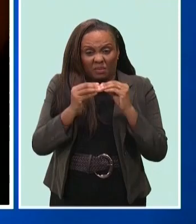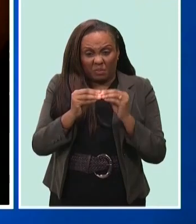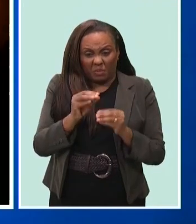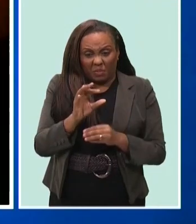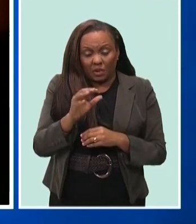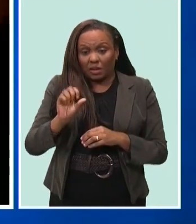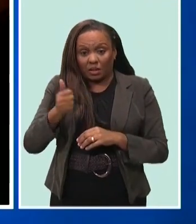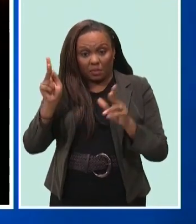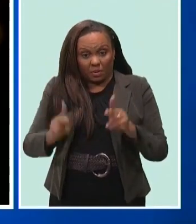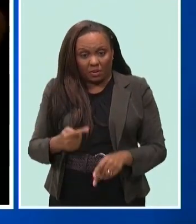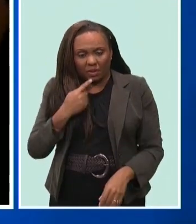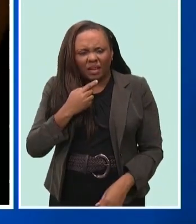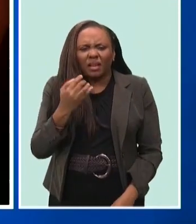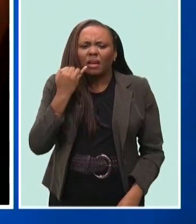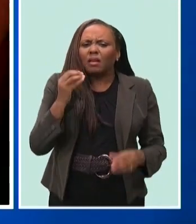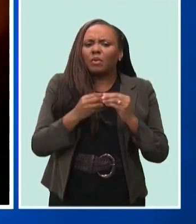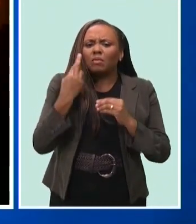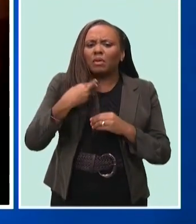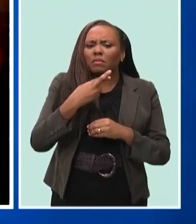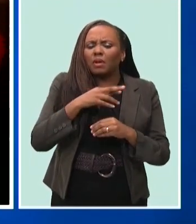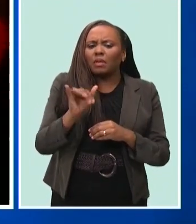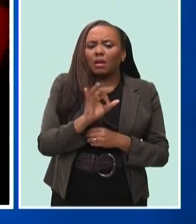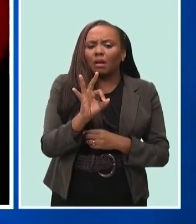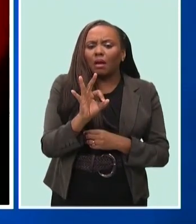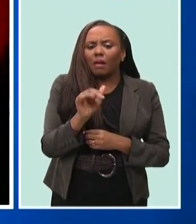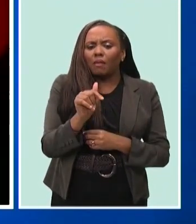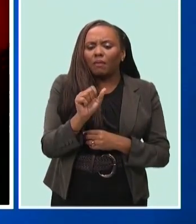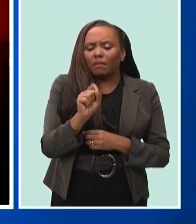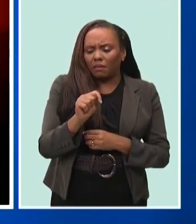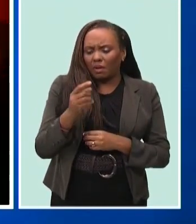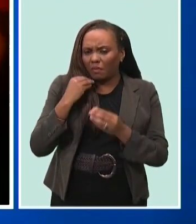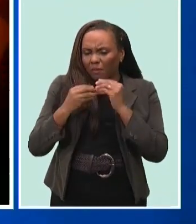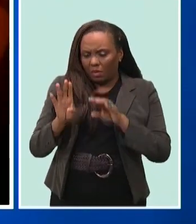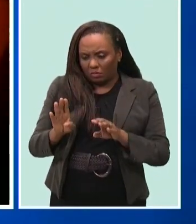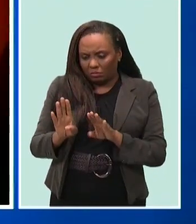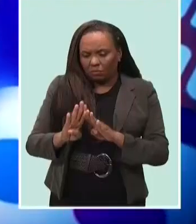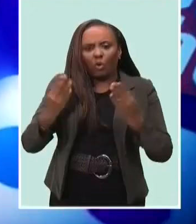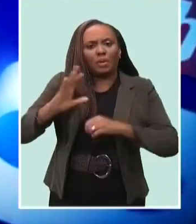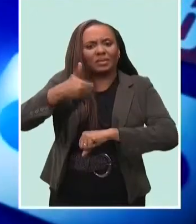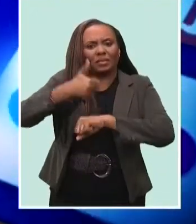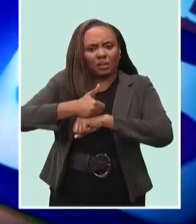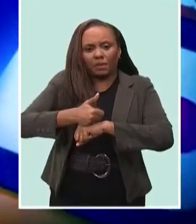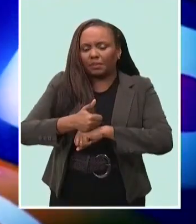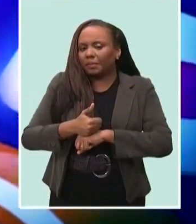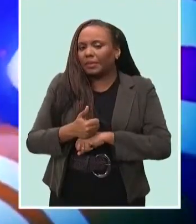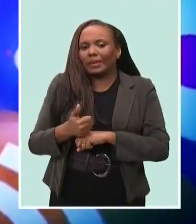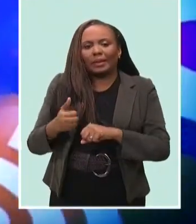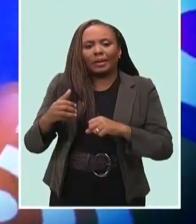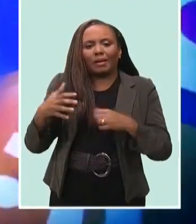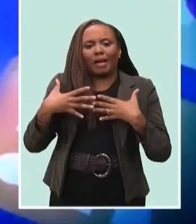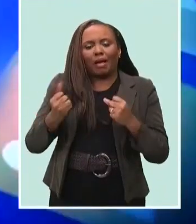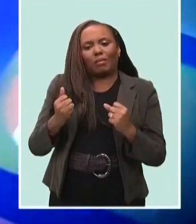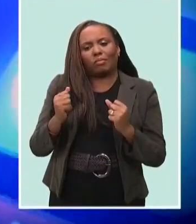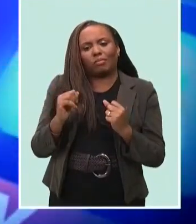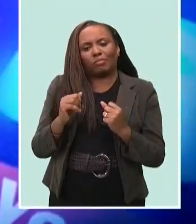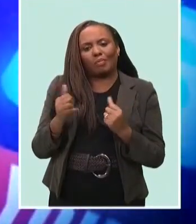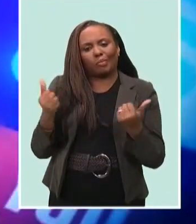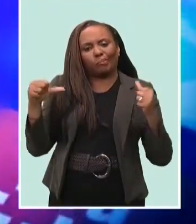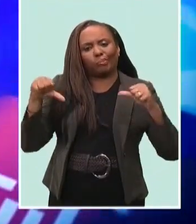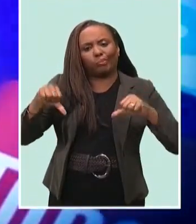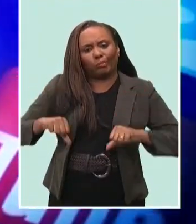are open, in a few years, we'll definitely be paying a price with our health. Now, recently, there have been